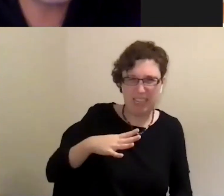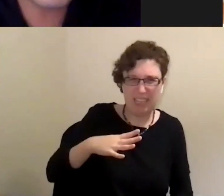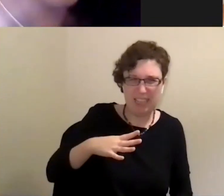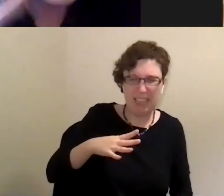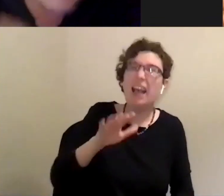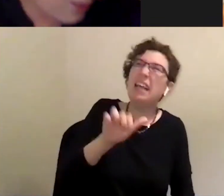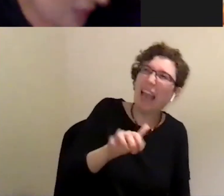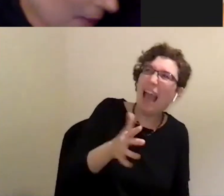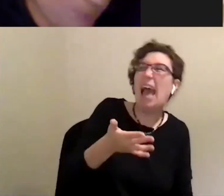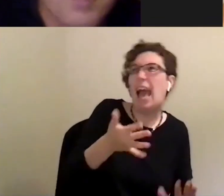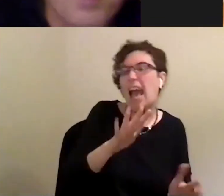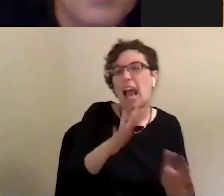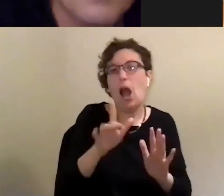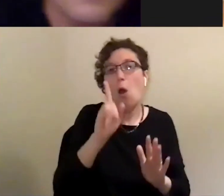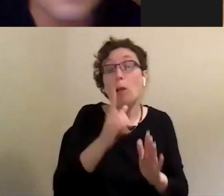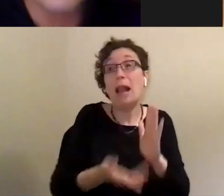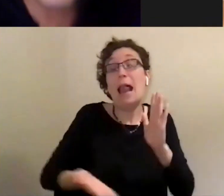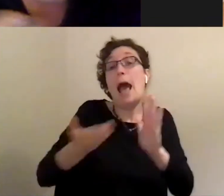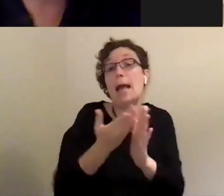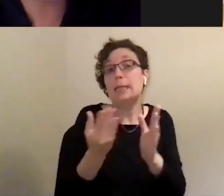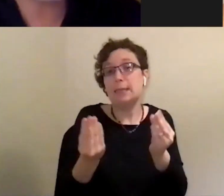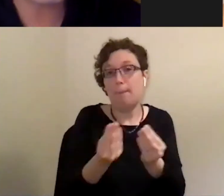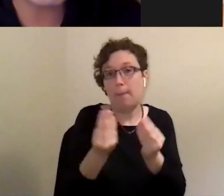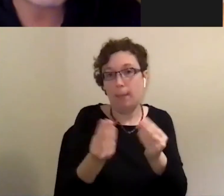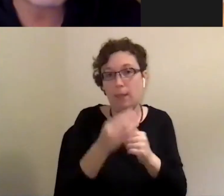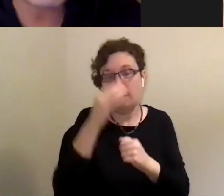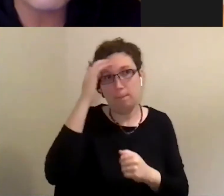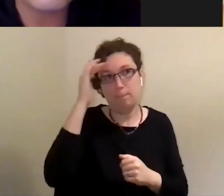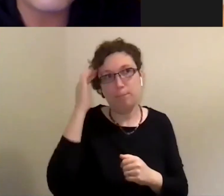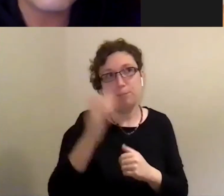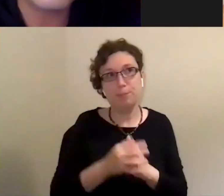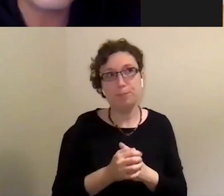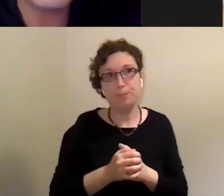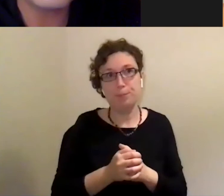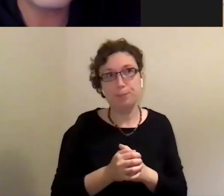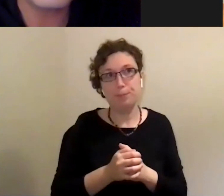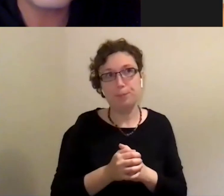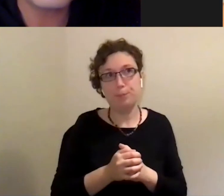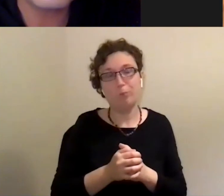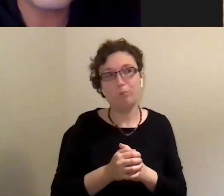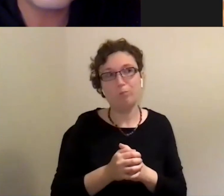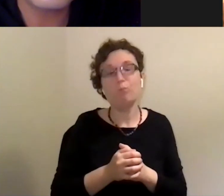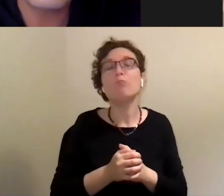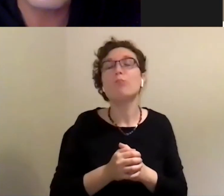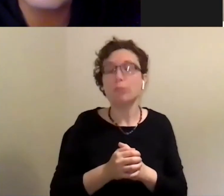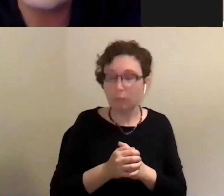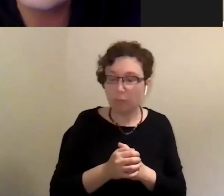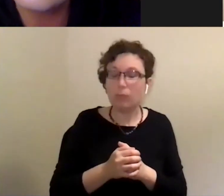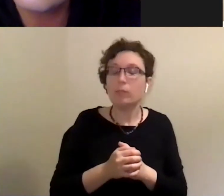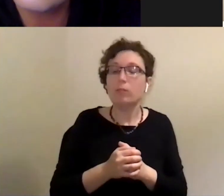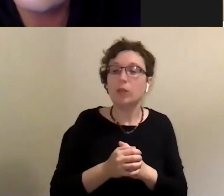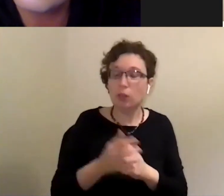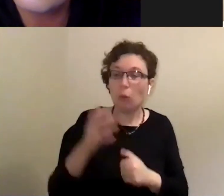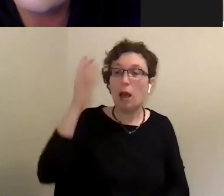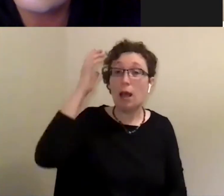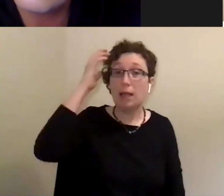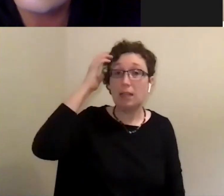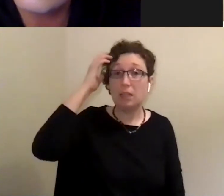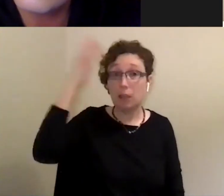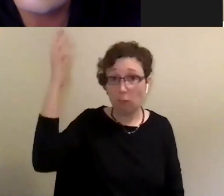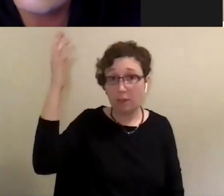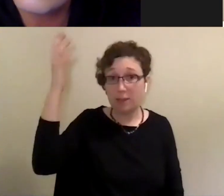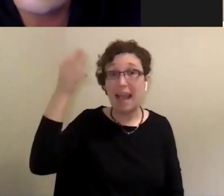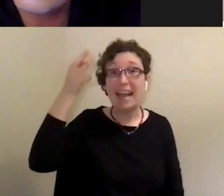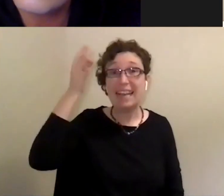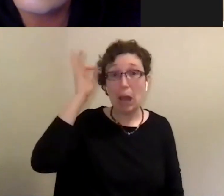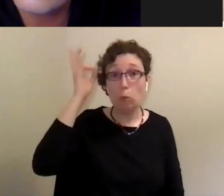one thing. Please do, yeah. For example, because the government and councils have a big say in curriculums of schools, you'd